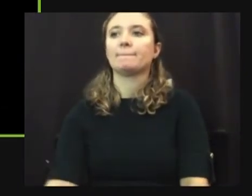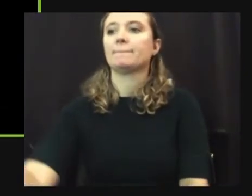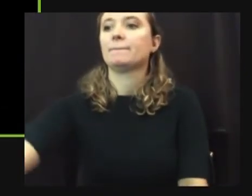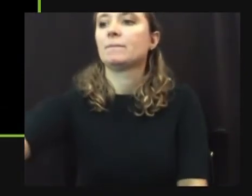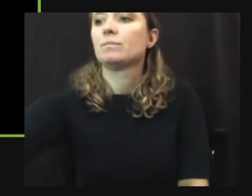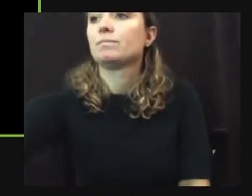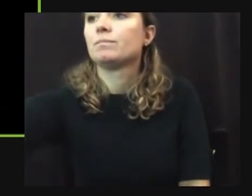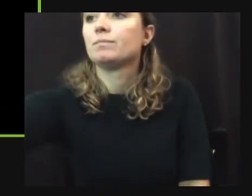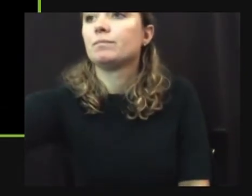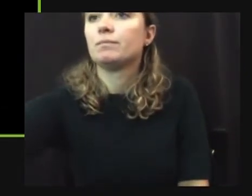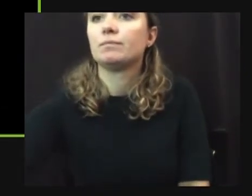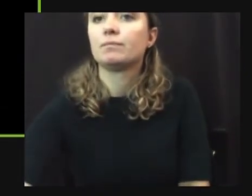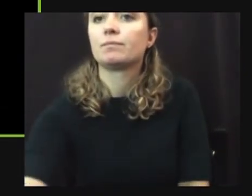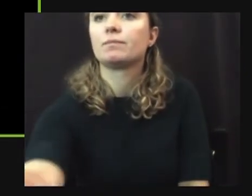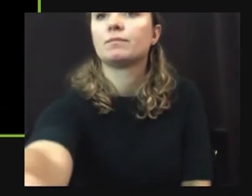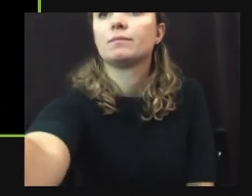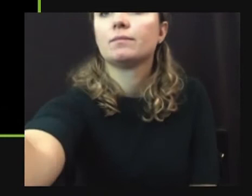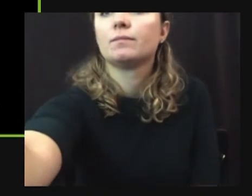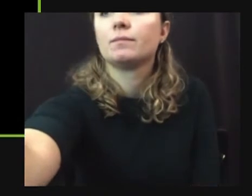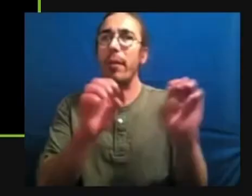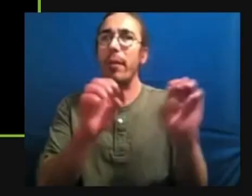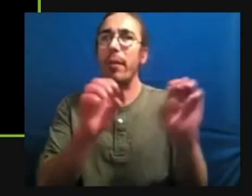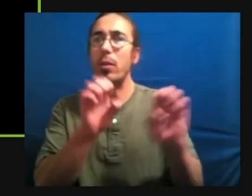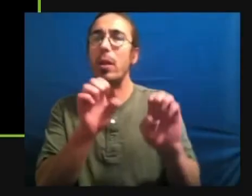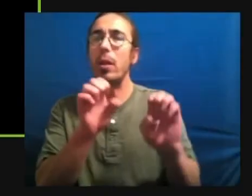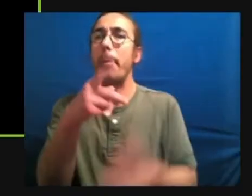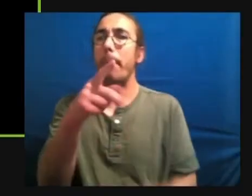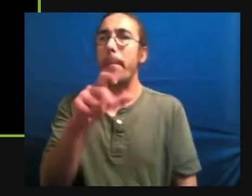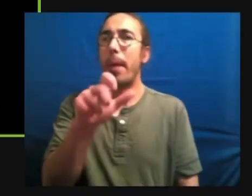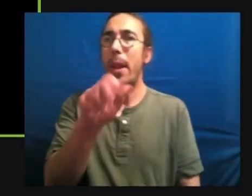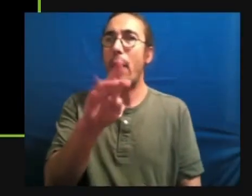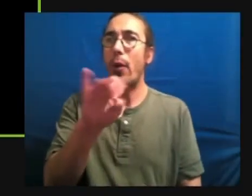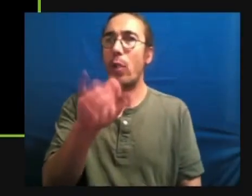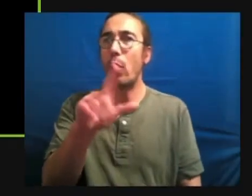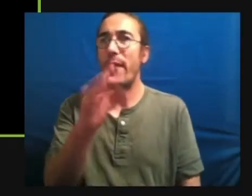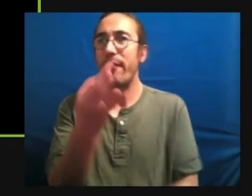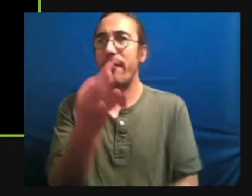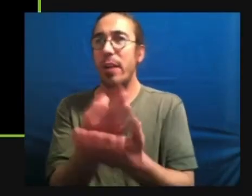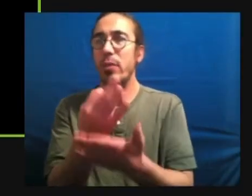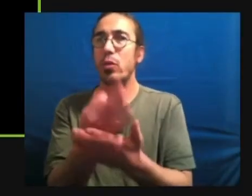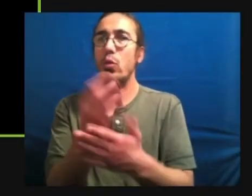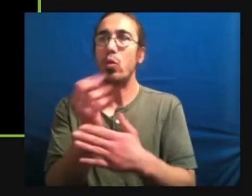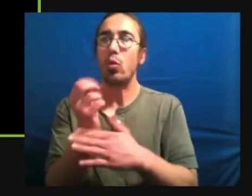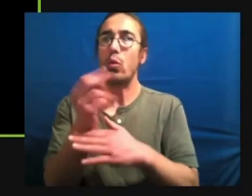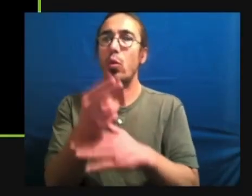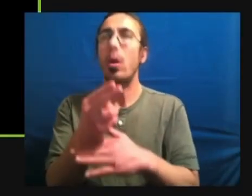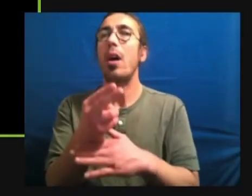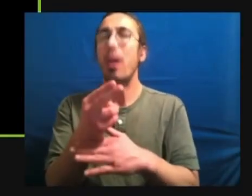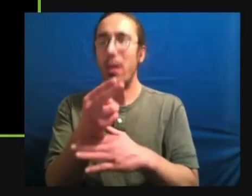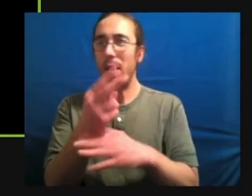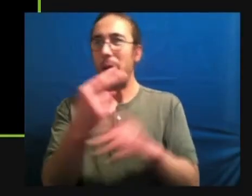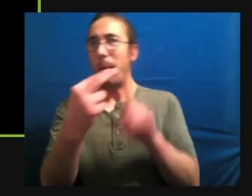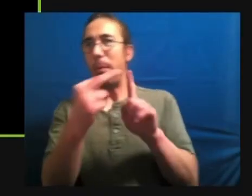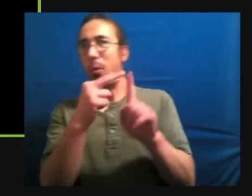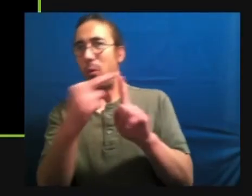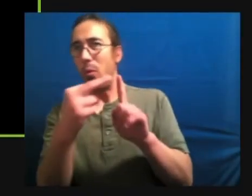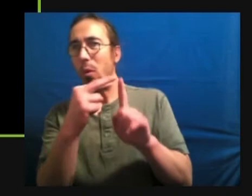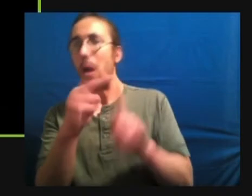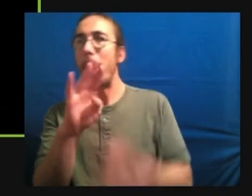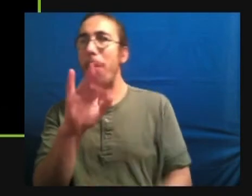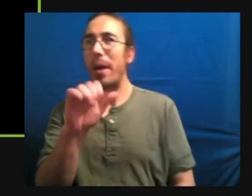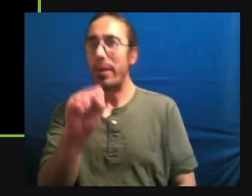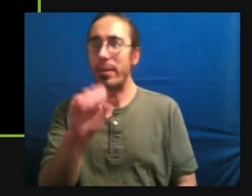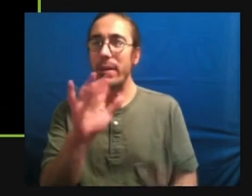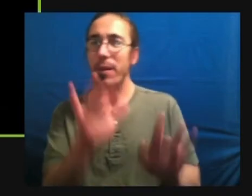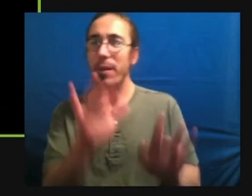evidence, self-examination, and empirical facts to consciously override emotional bias. It's an altruistic form of empathy engaged in the